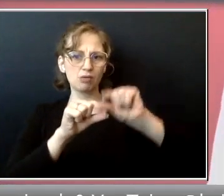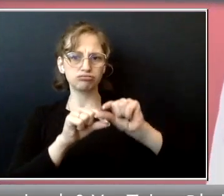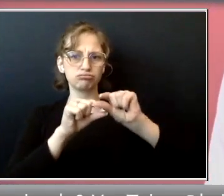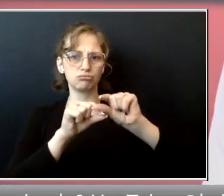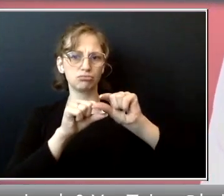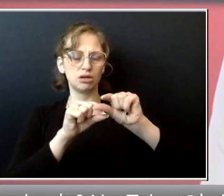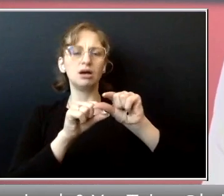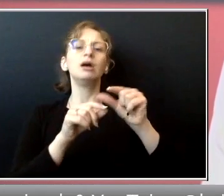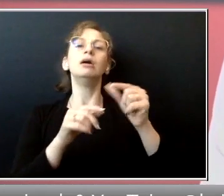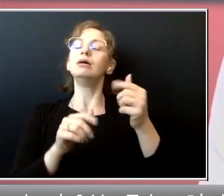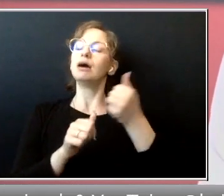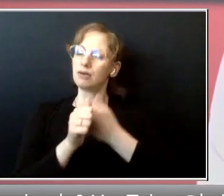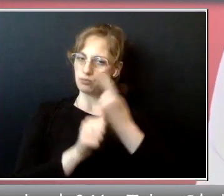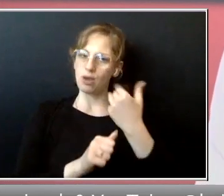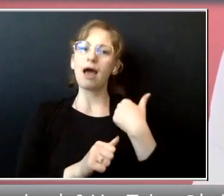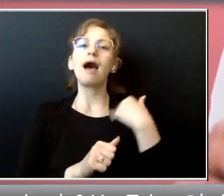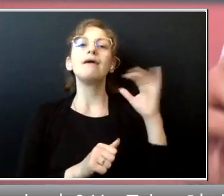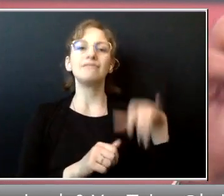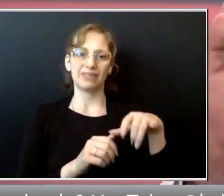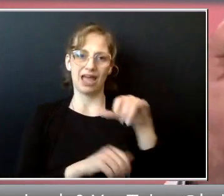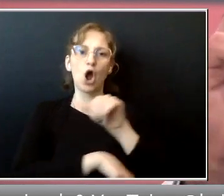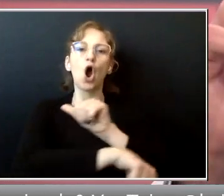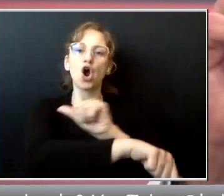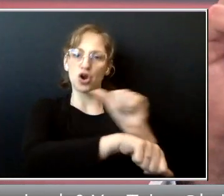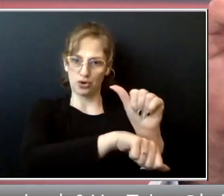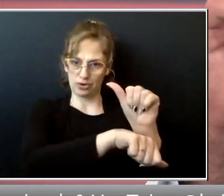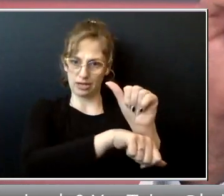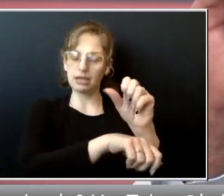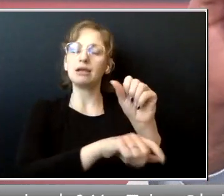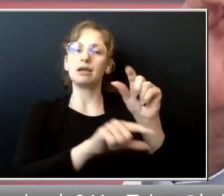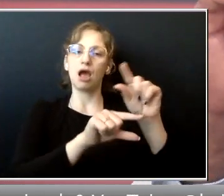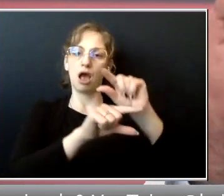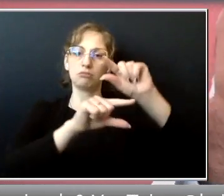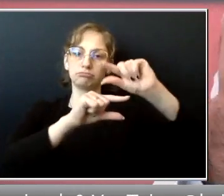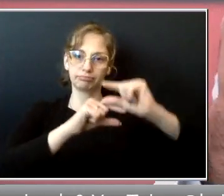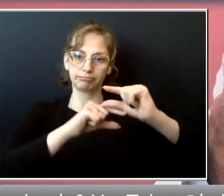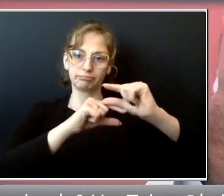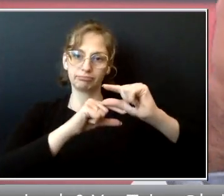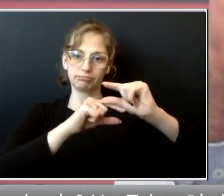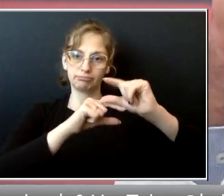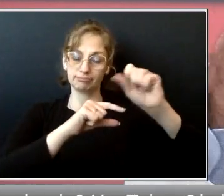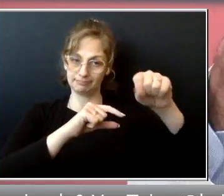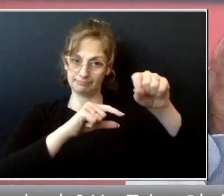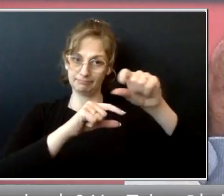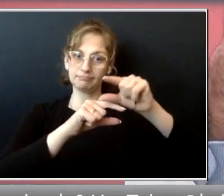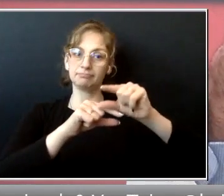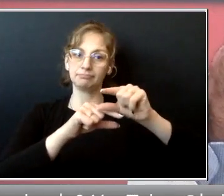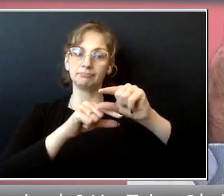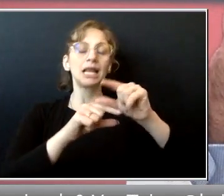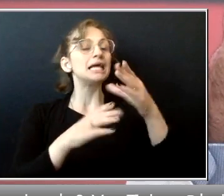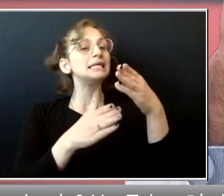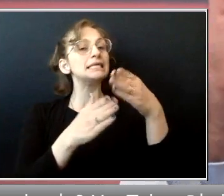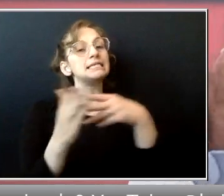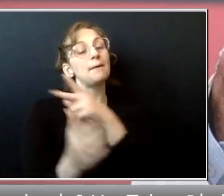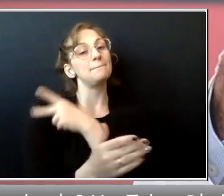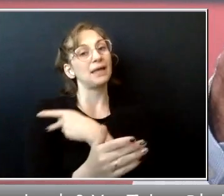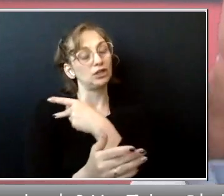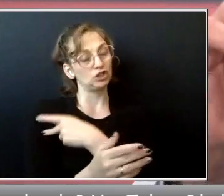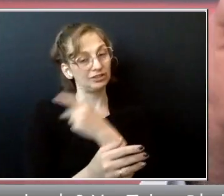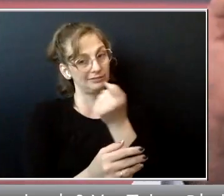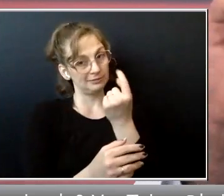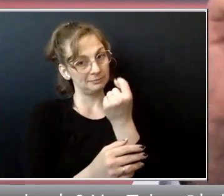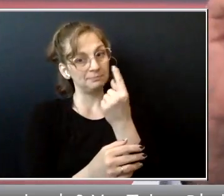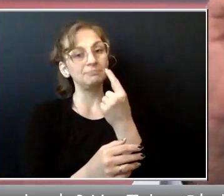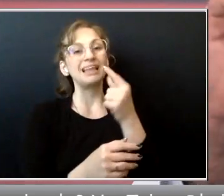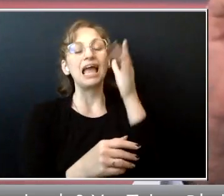top of the vein in normal anatomic position, but in some particular patients, it will pinch it. So you